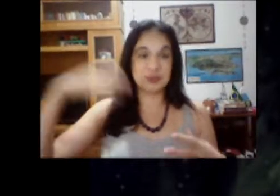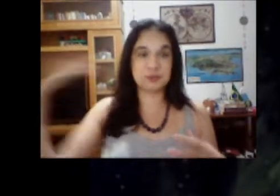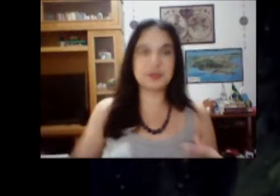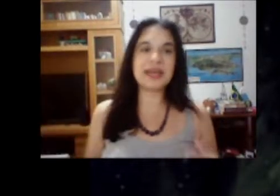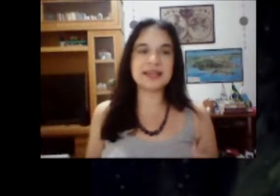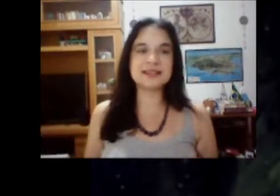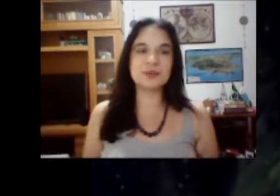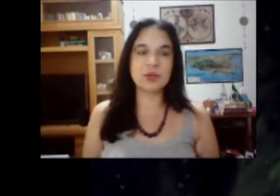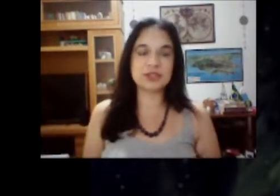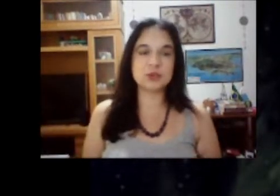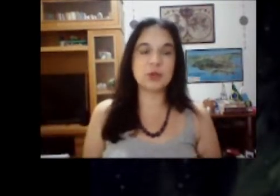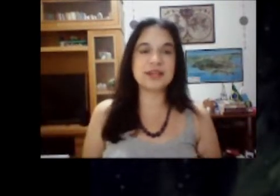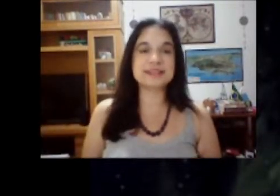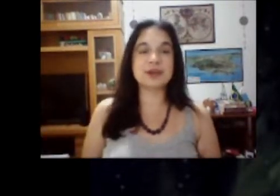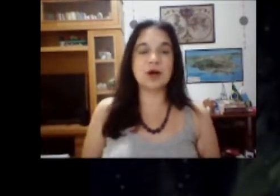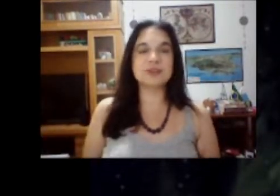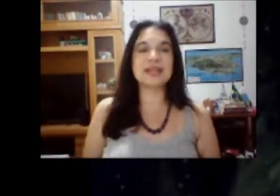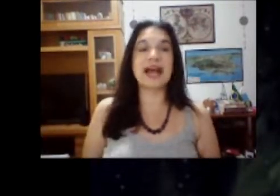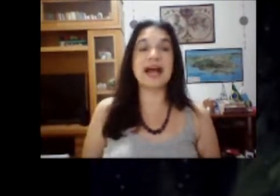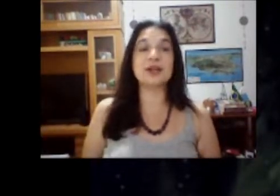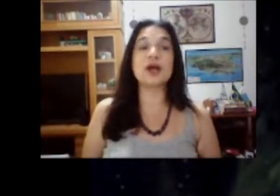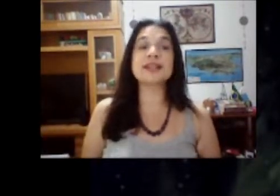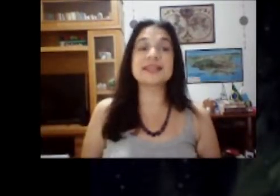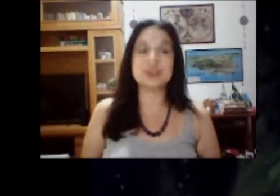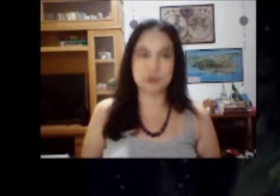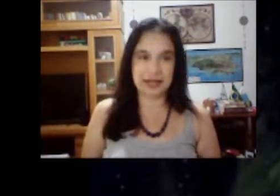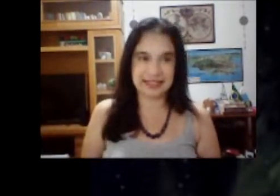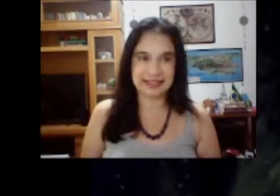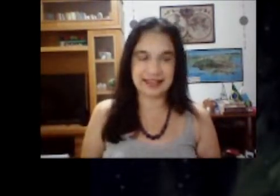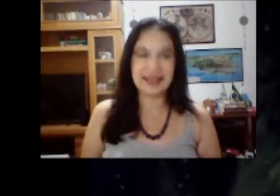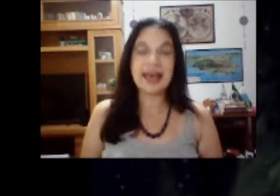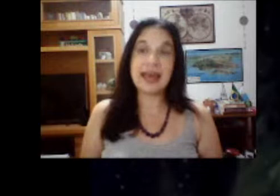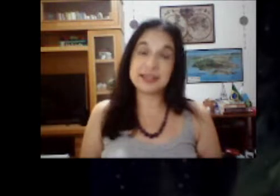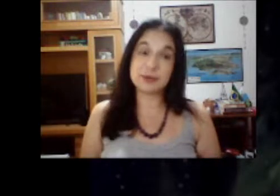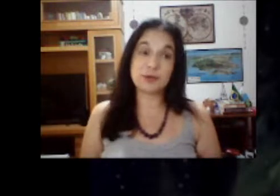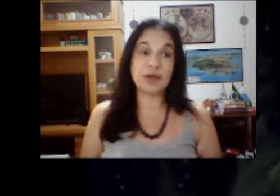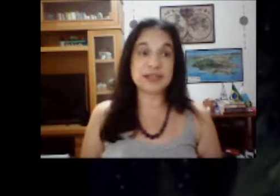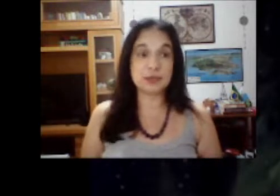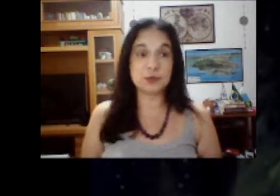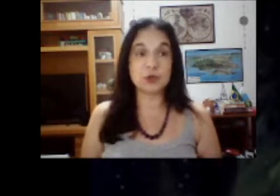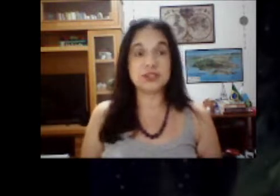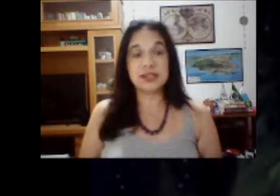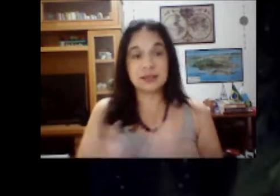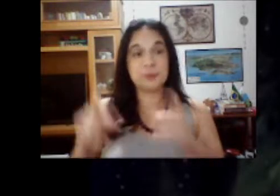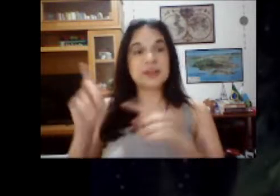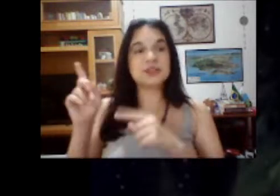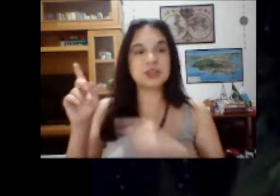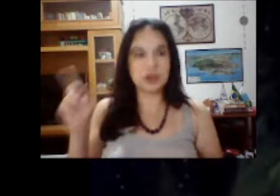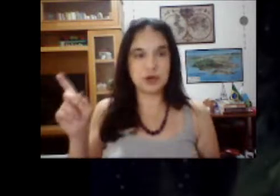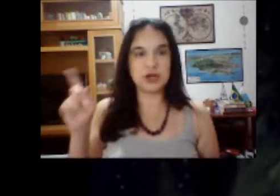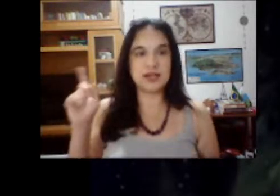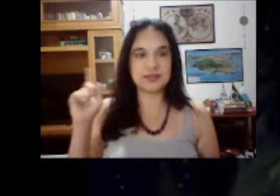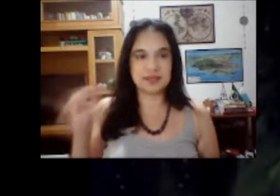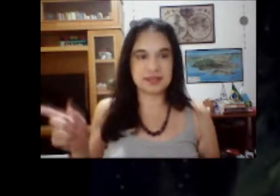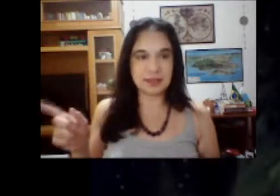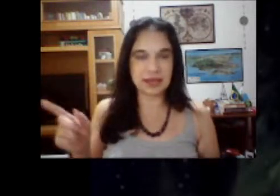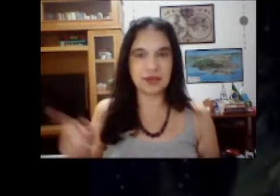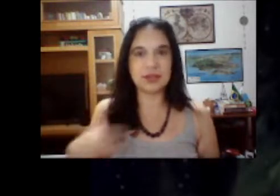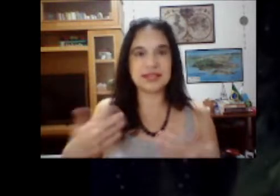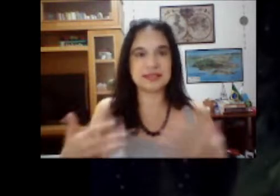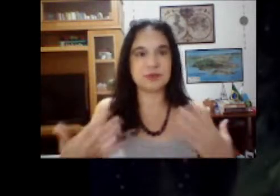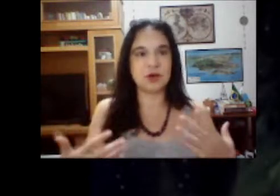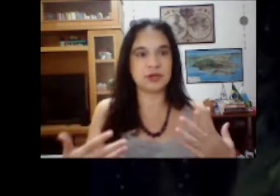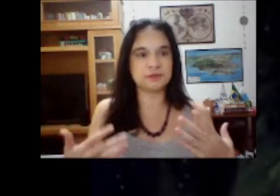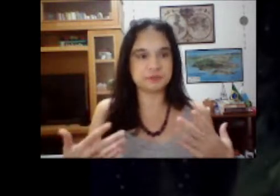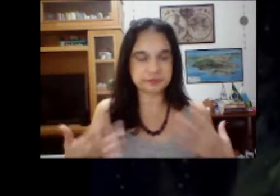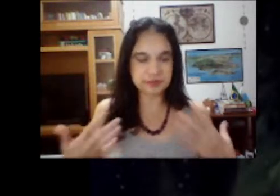of Spain, which was called Carlota Joaquina. And as a matter of fact, of course, the picture of her in the thumbnail